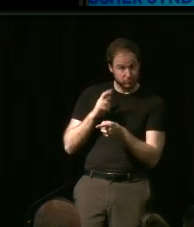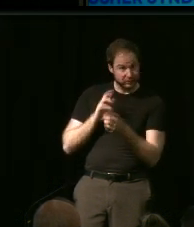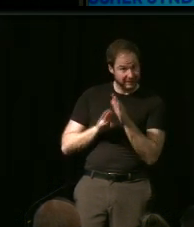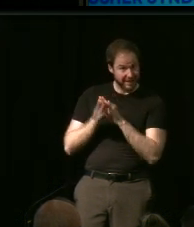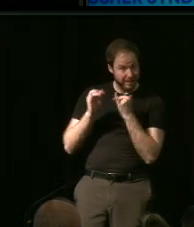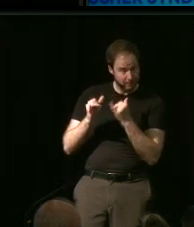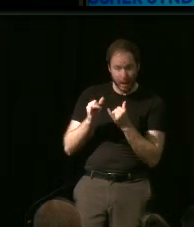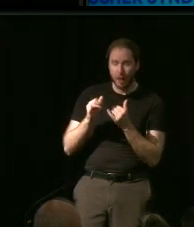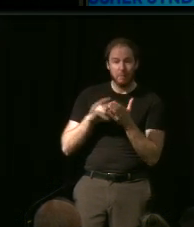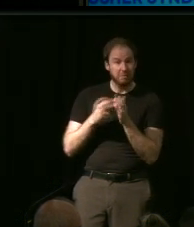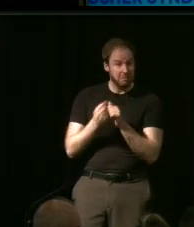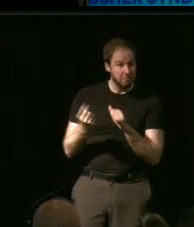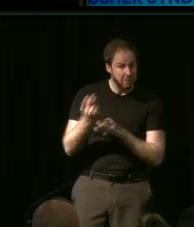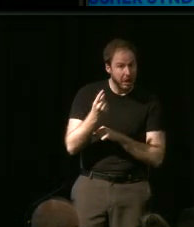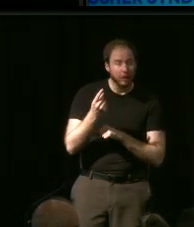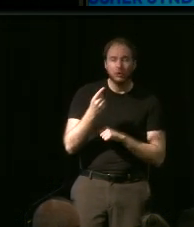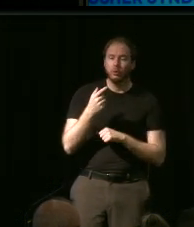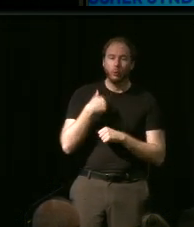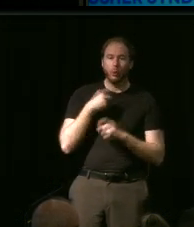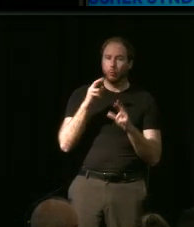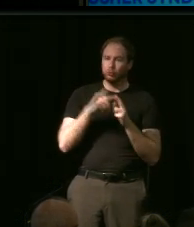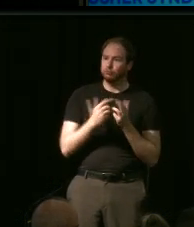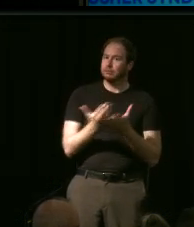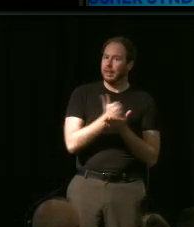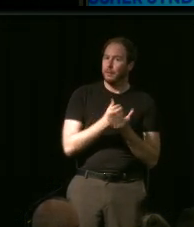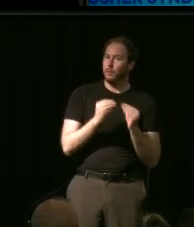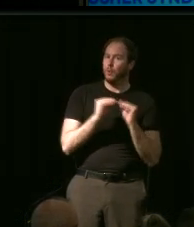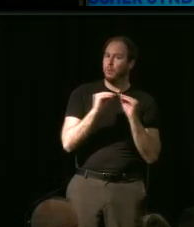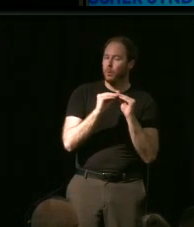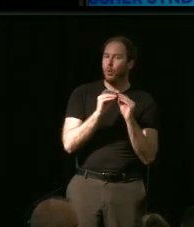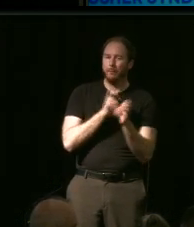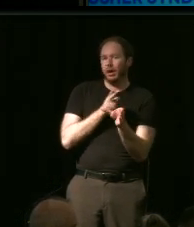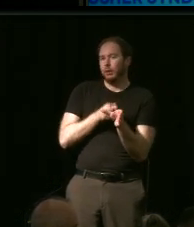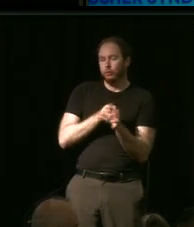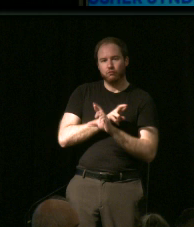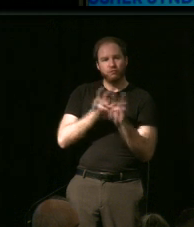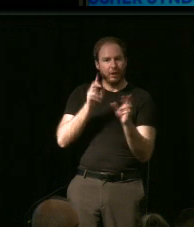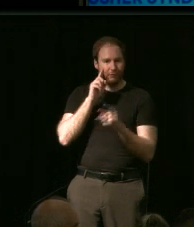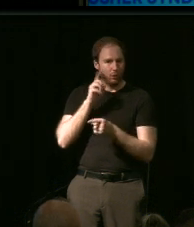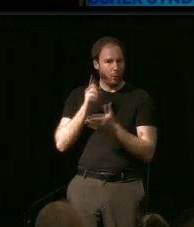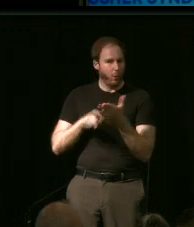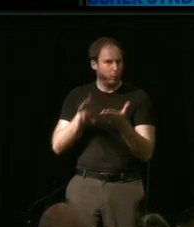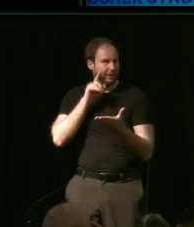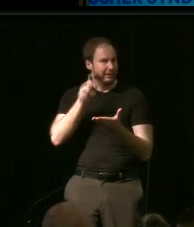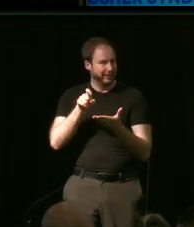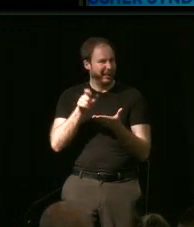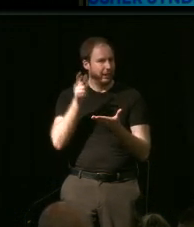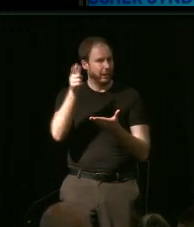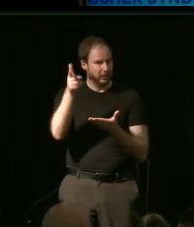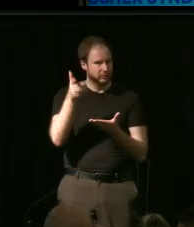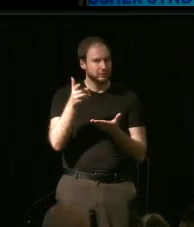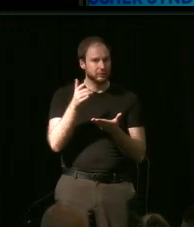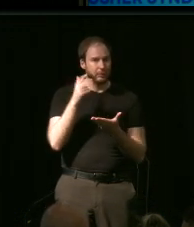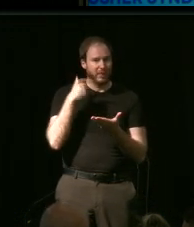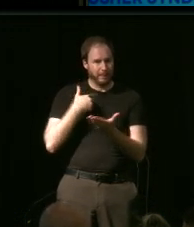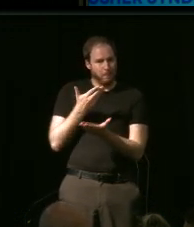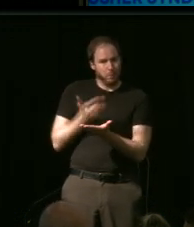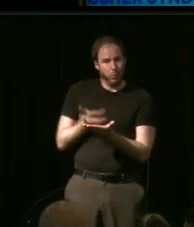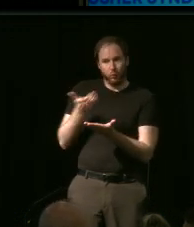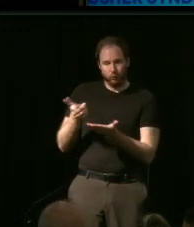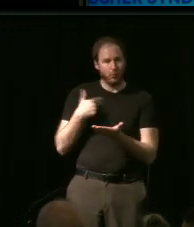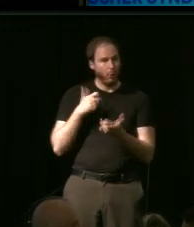that we have double at least these numbers, and we know exactly the breakdown of them because that shows those drug